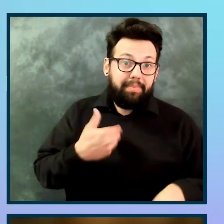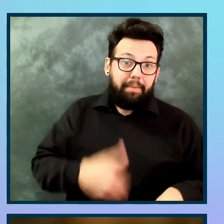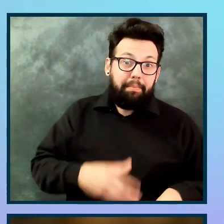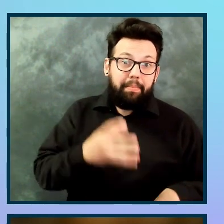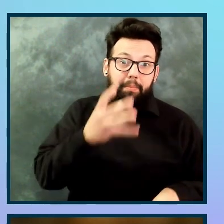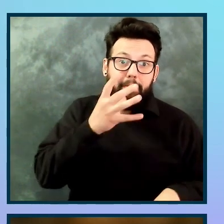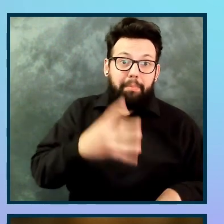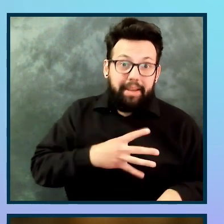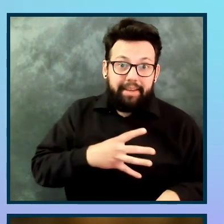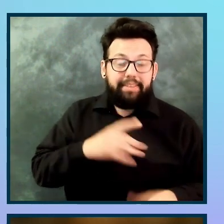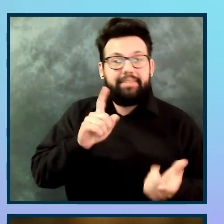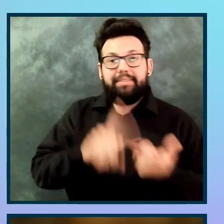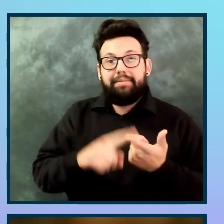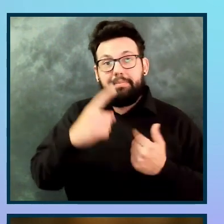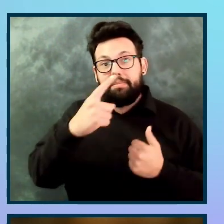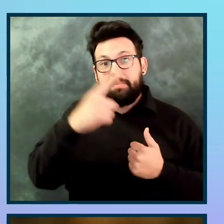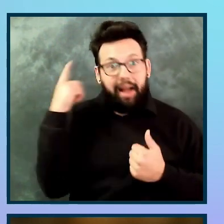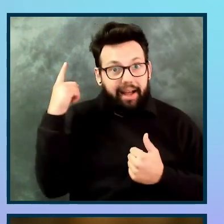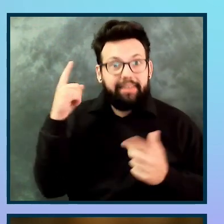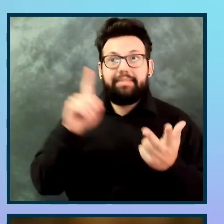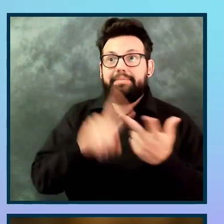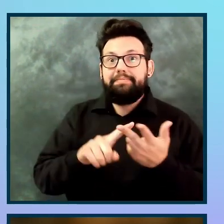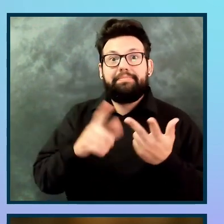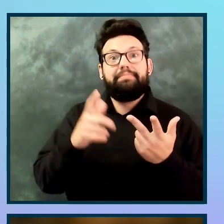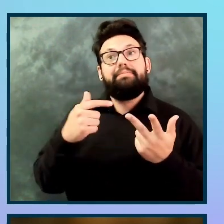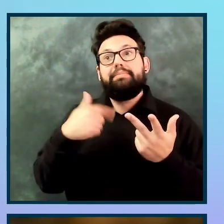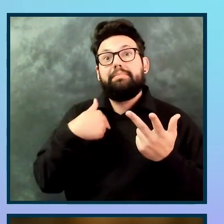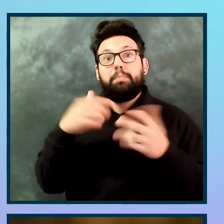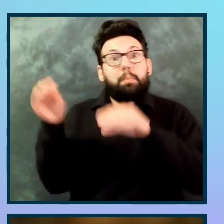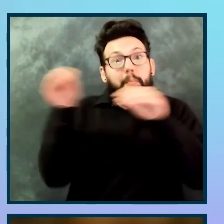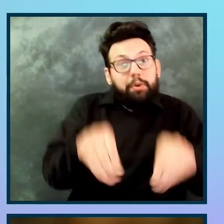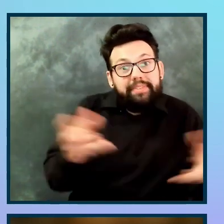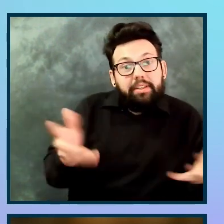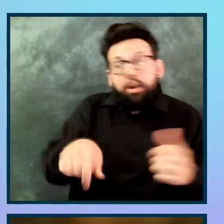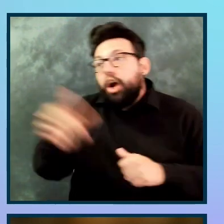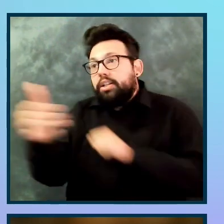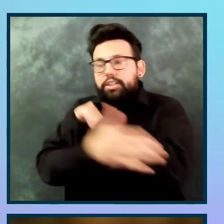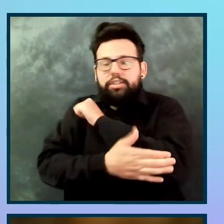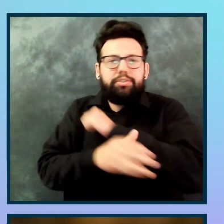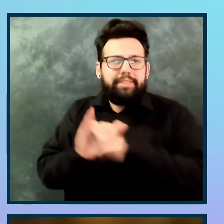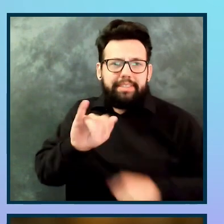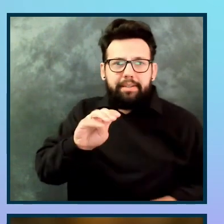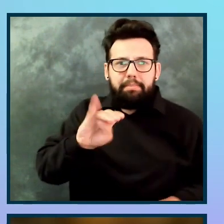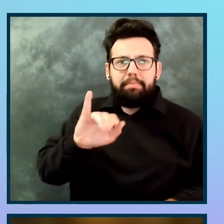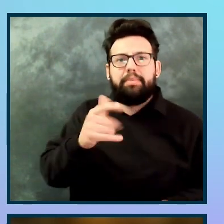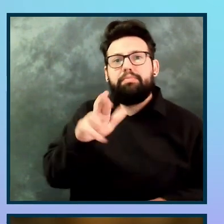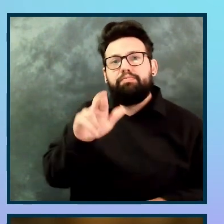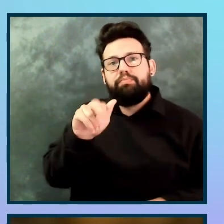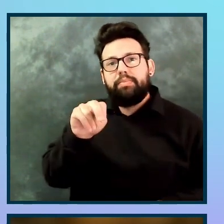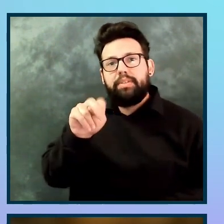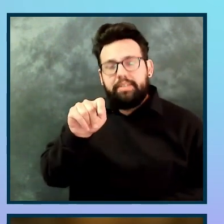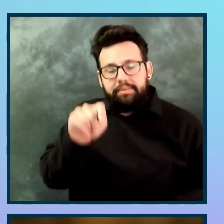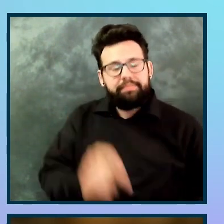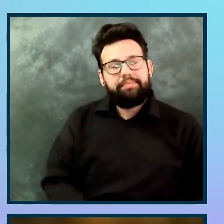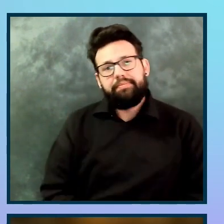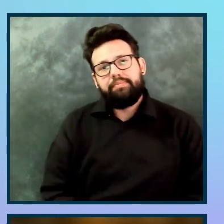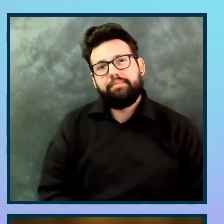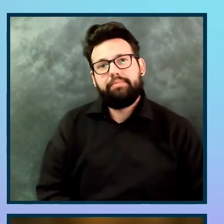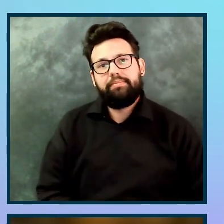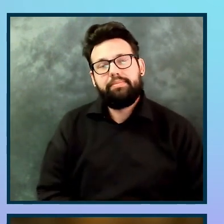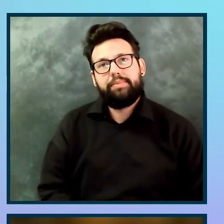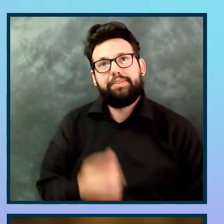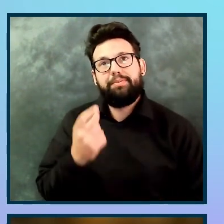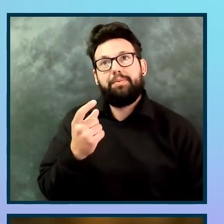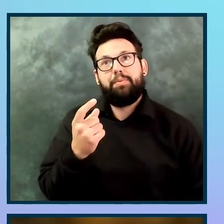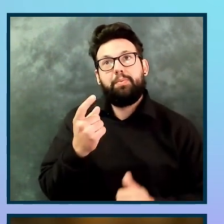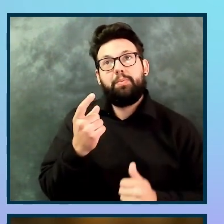before. I'm Black and I'm an immigrant. And so what I've had to do in this, short